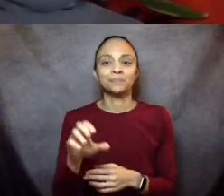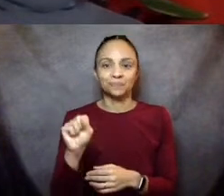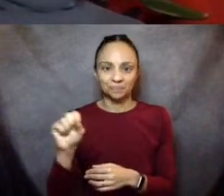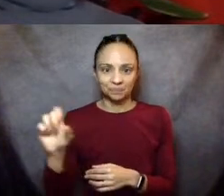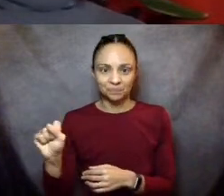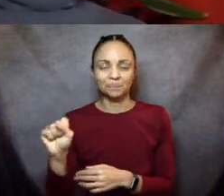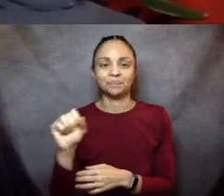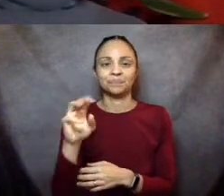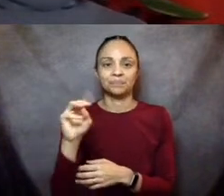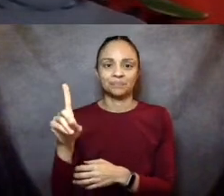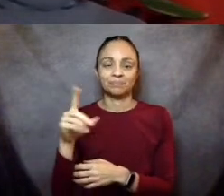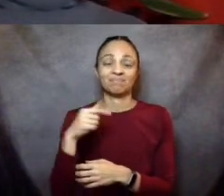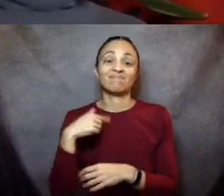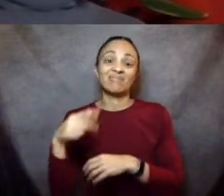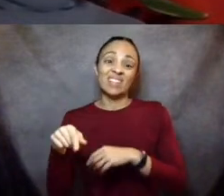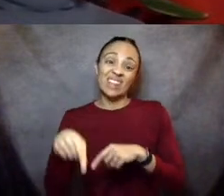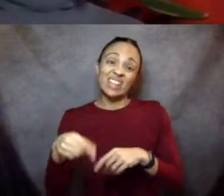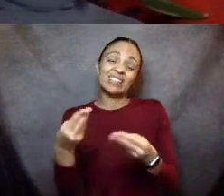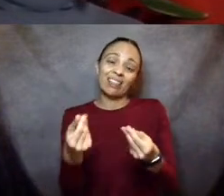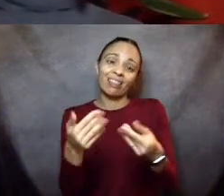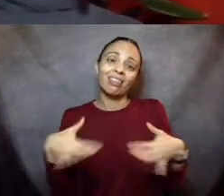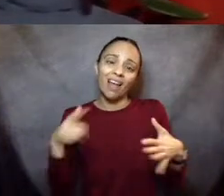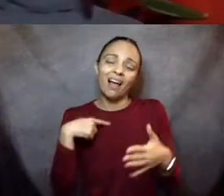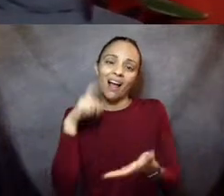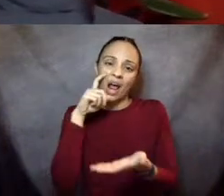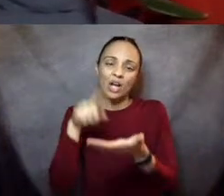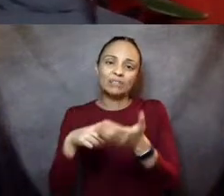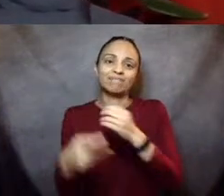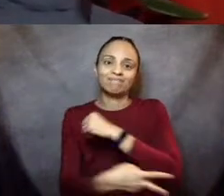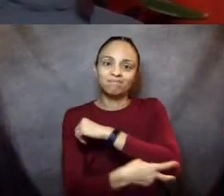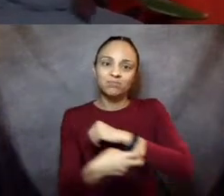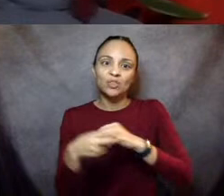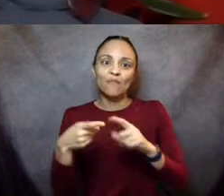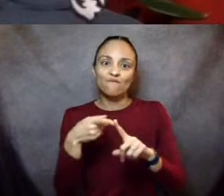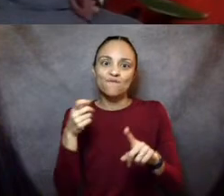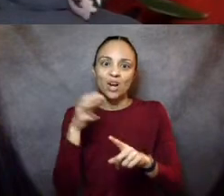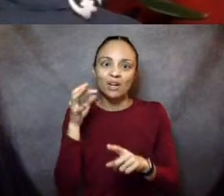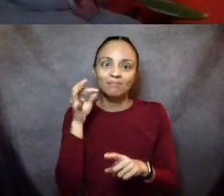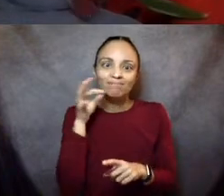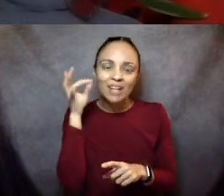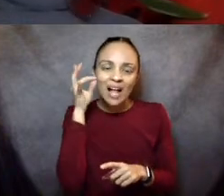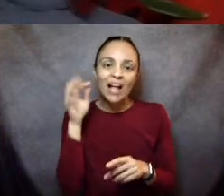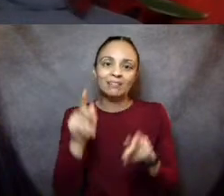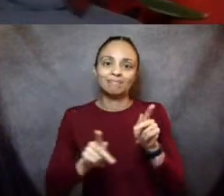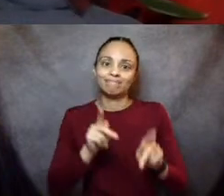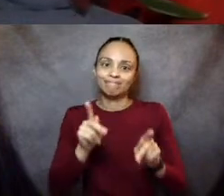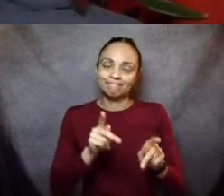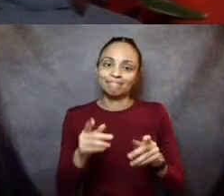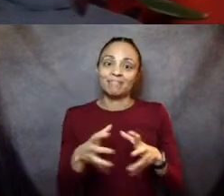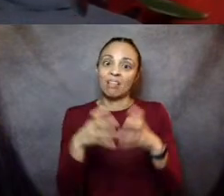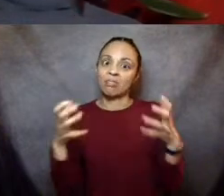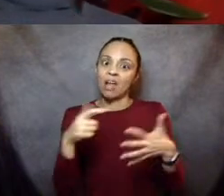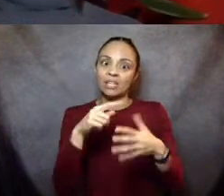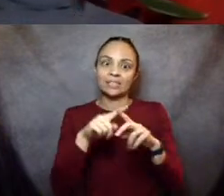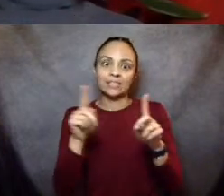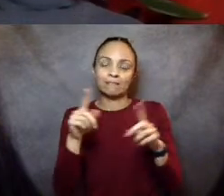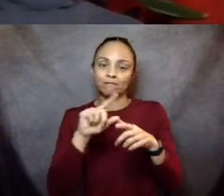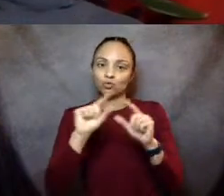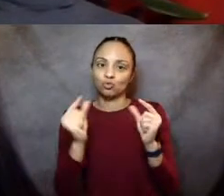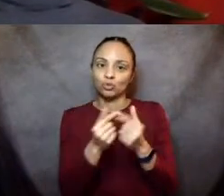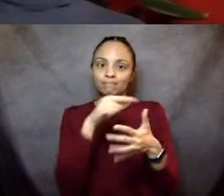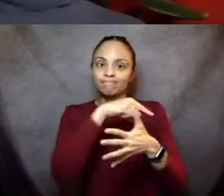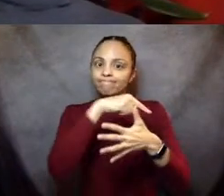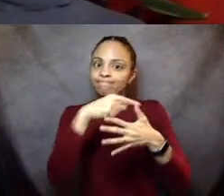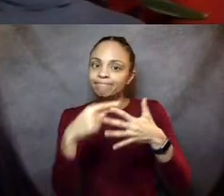Lenape, the Nanticoke, the Piscataway, the Kanoi, the Powhatan, the Akahanak, the Shawnee,